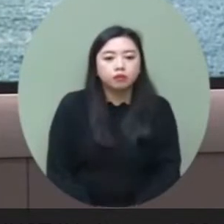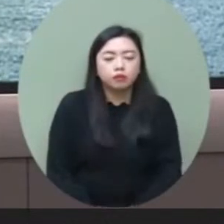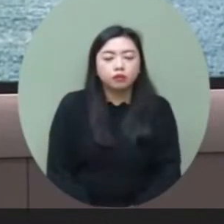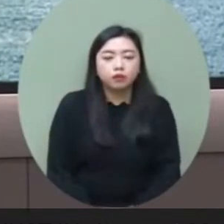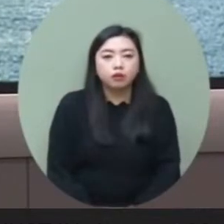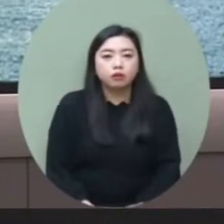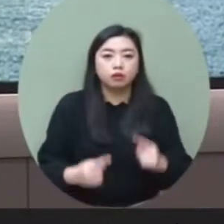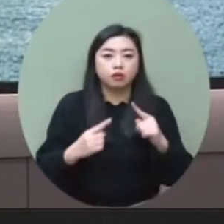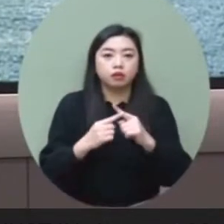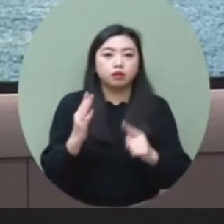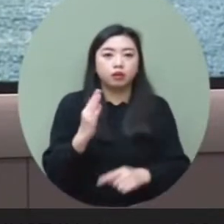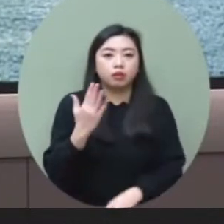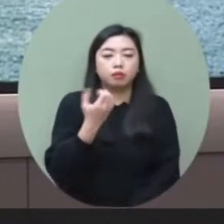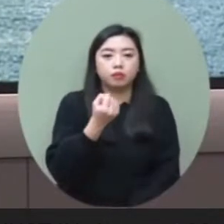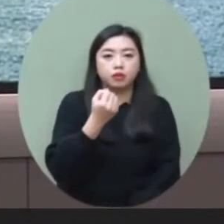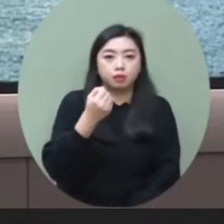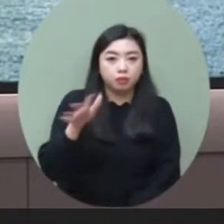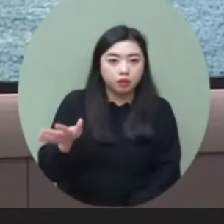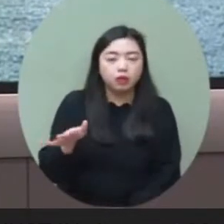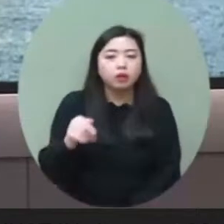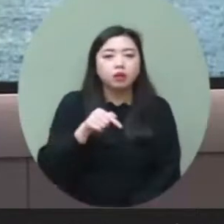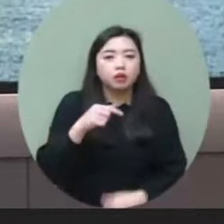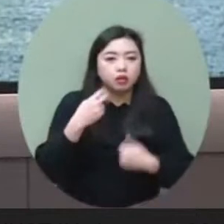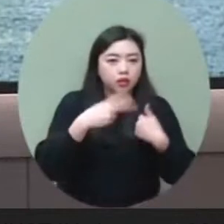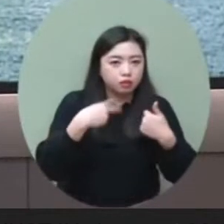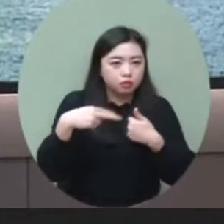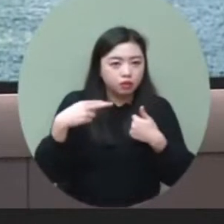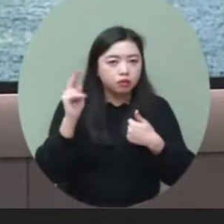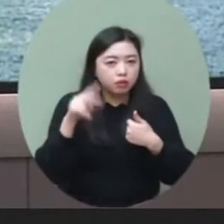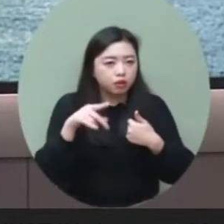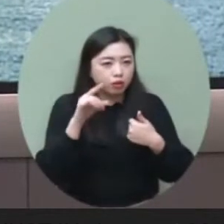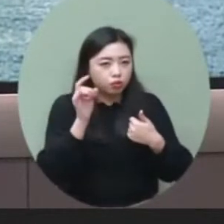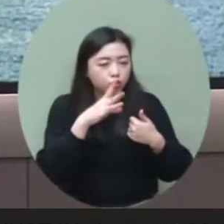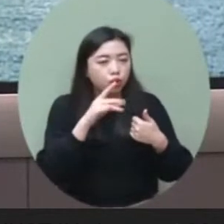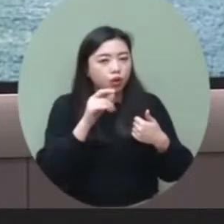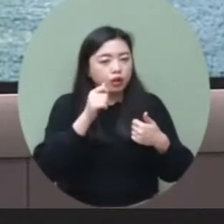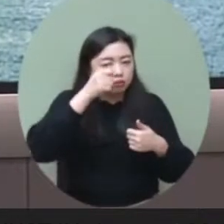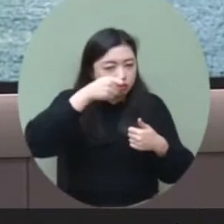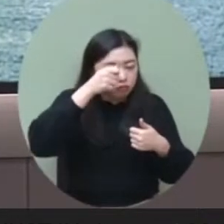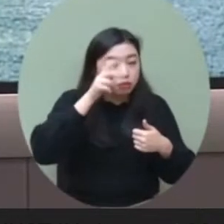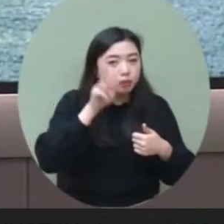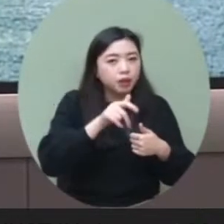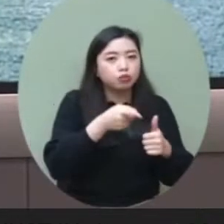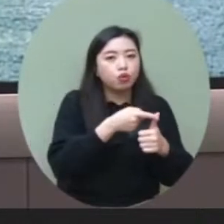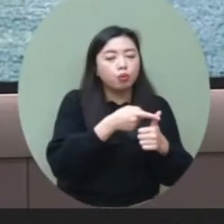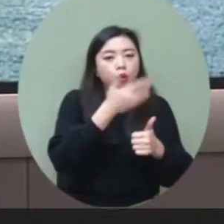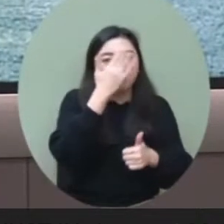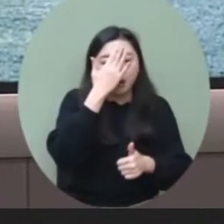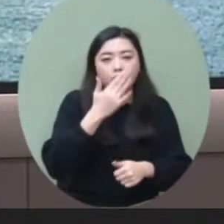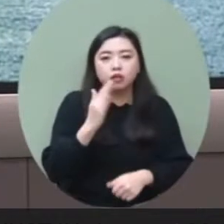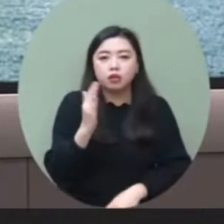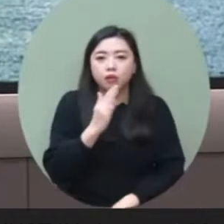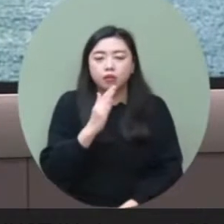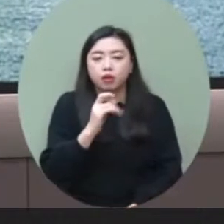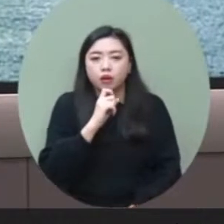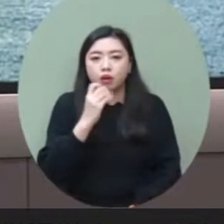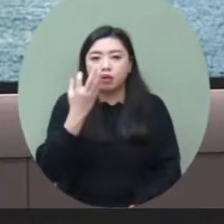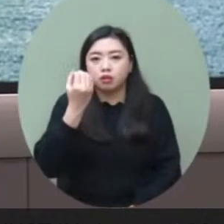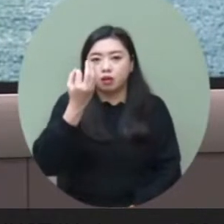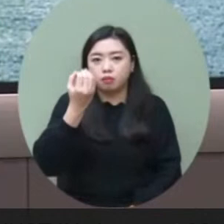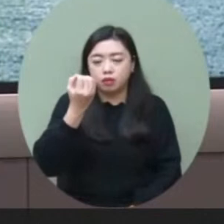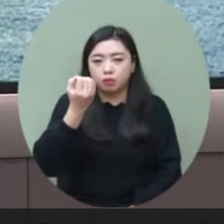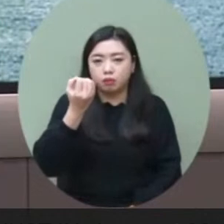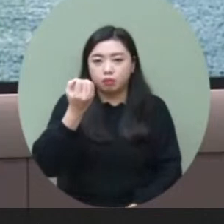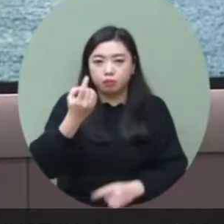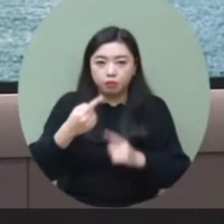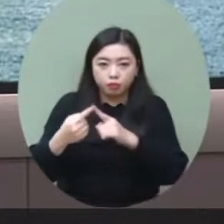And also, about 50 patients were confirmed to be preliminary positive on admission or